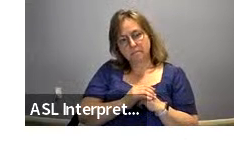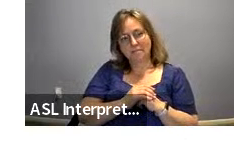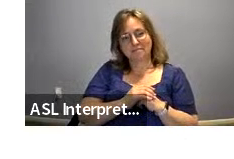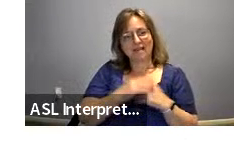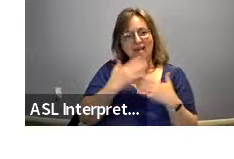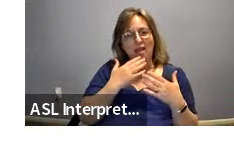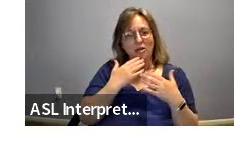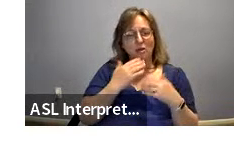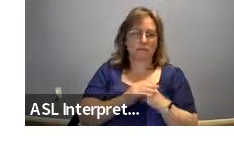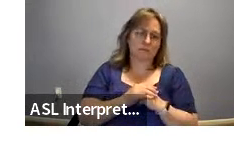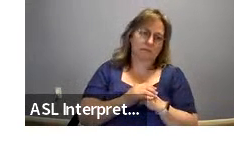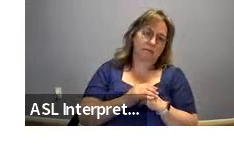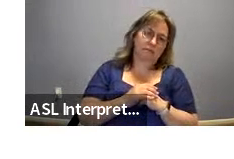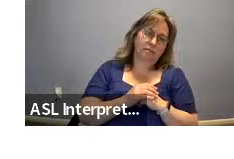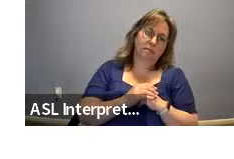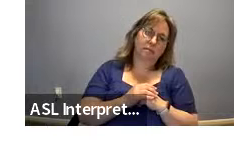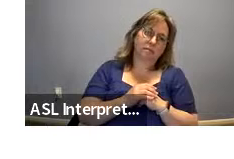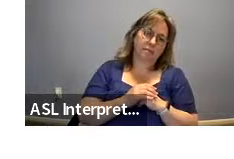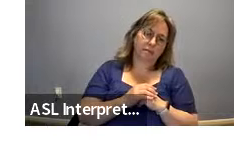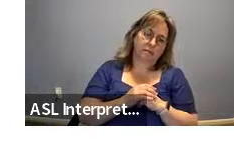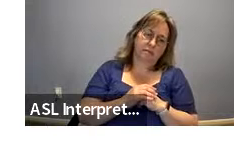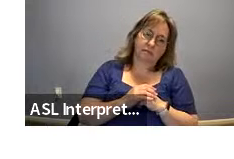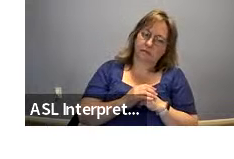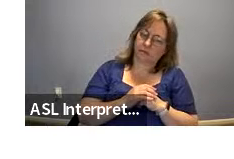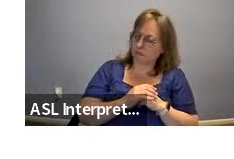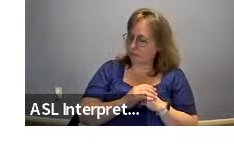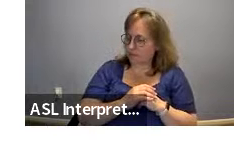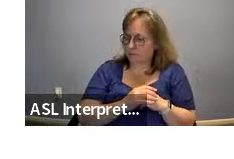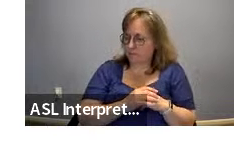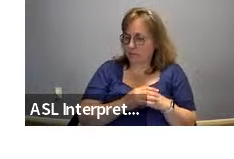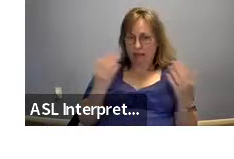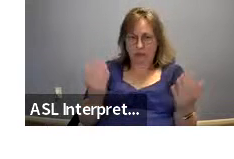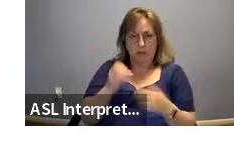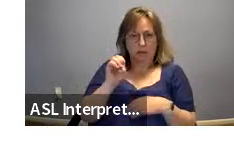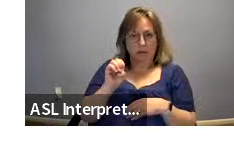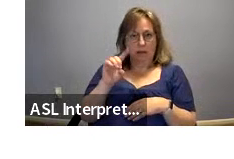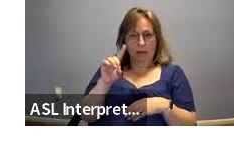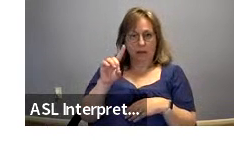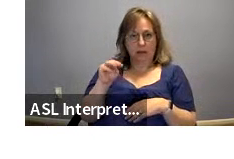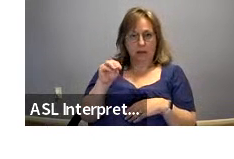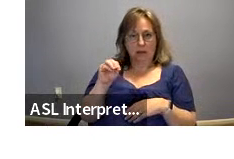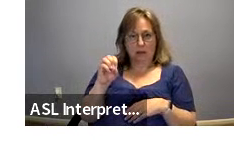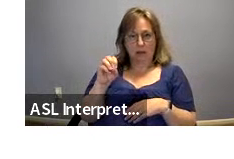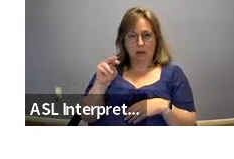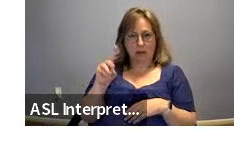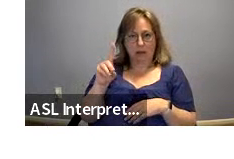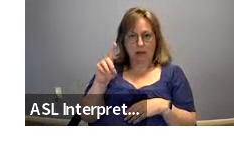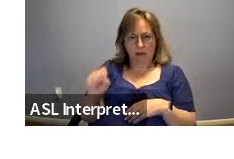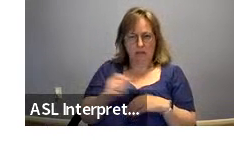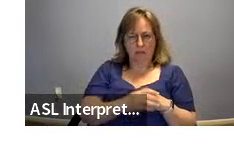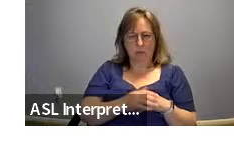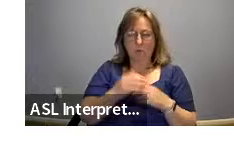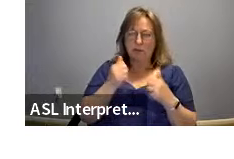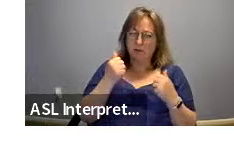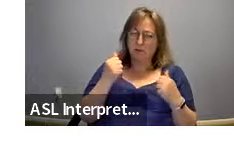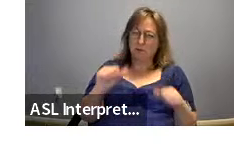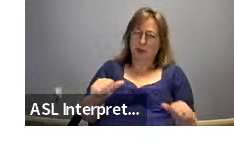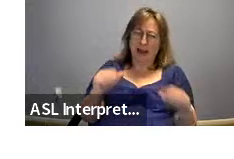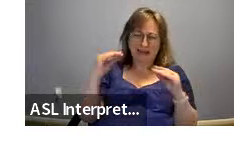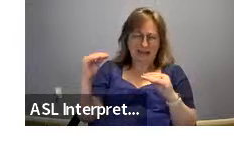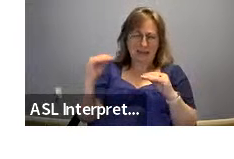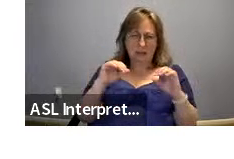Excellent, thank you. So in Edmonds, we try to teach digital citizen, well, we do teach